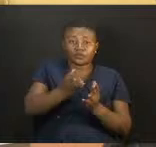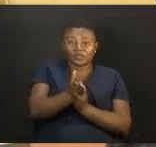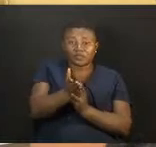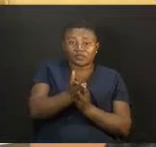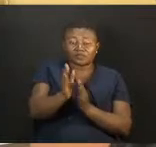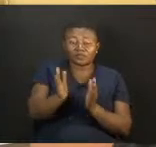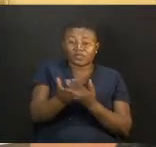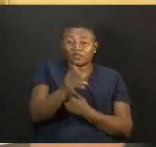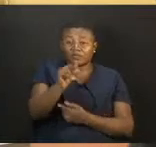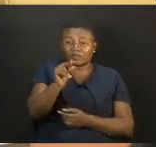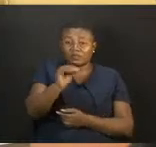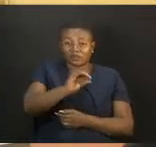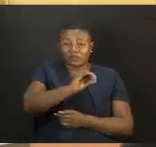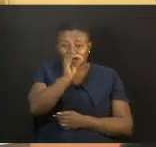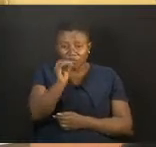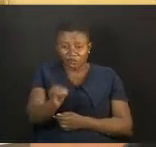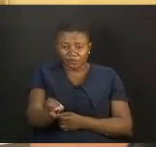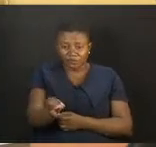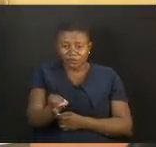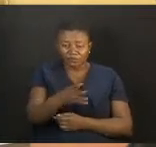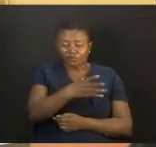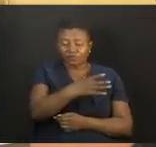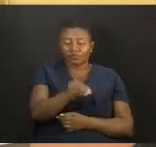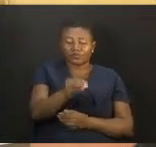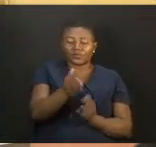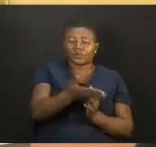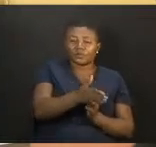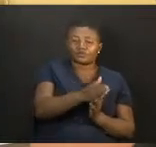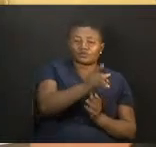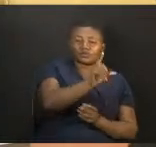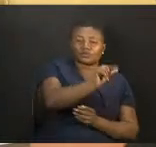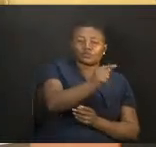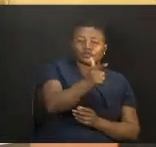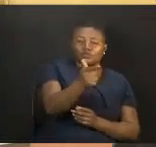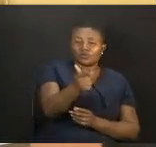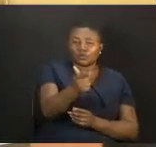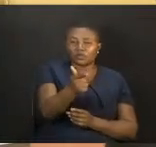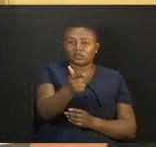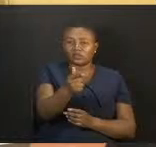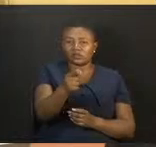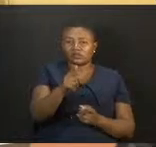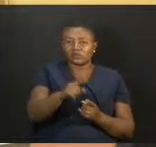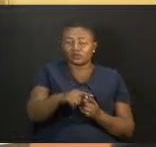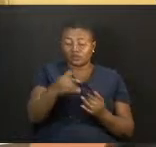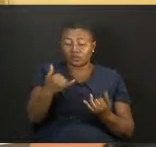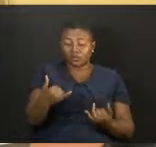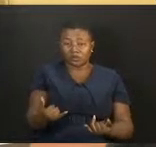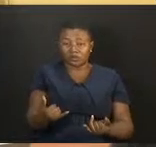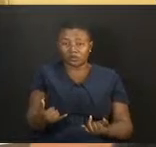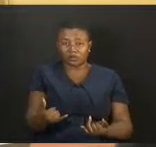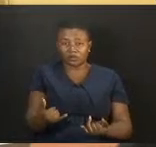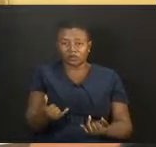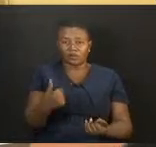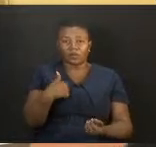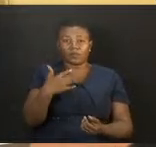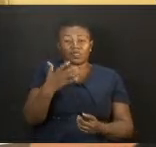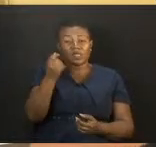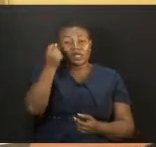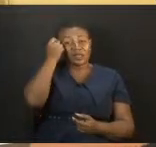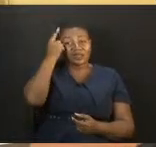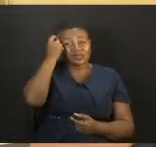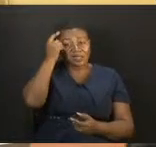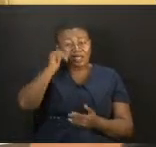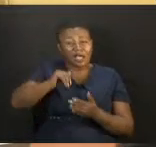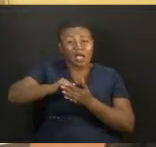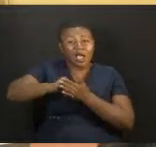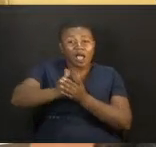30%. And between 2021 to date, 5 percentage points. I want to understand the formula that